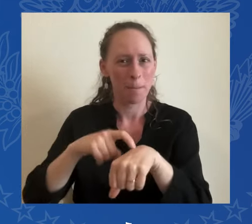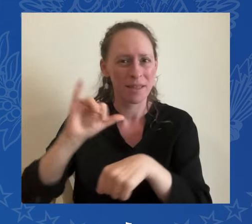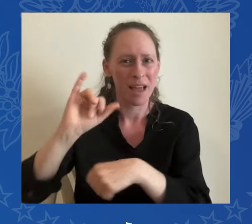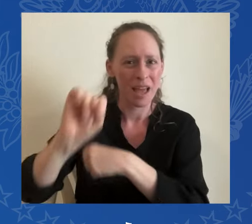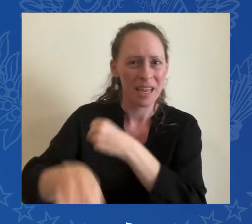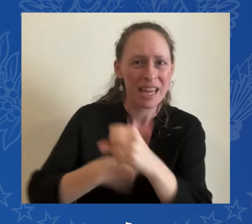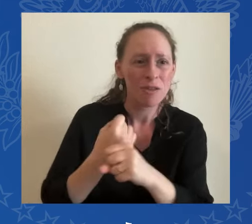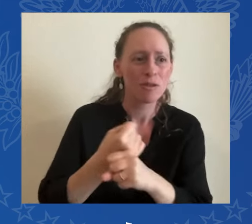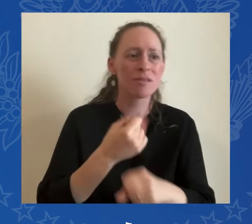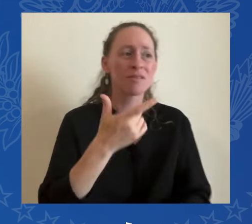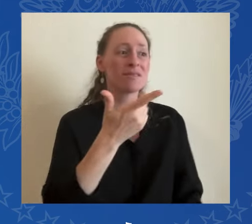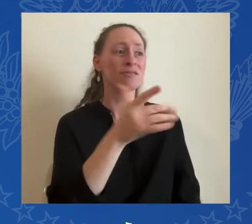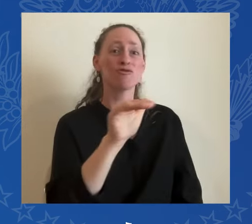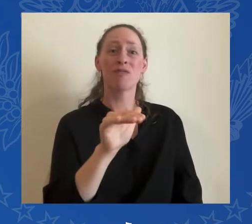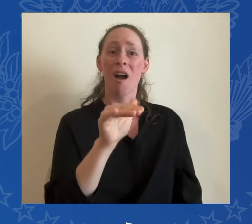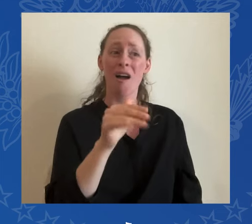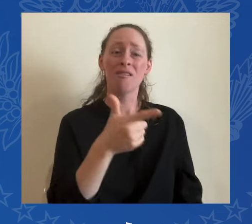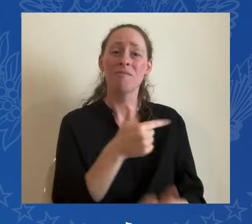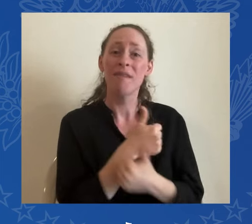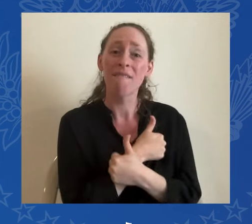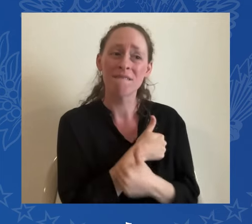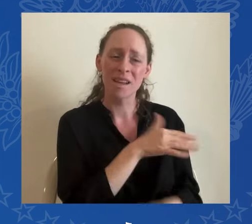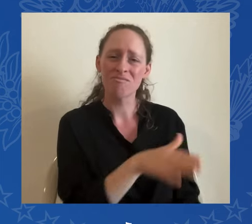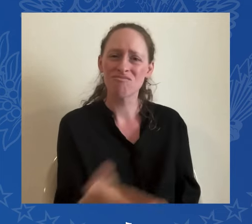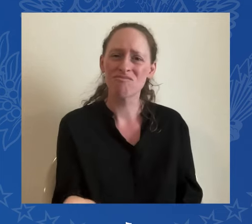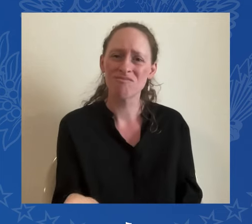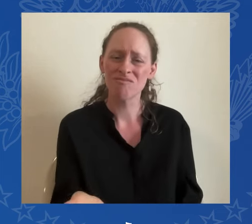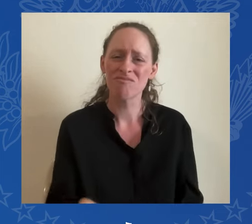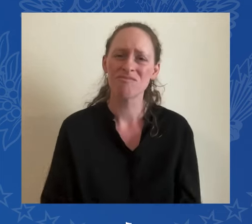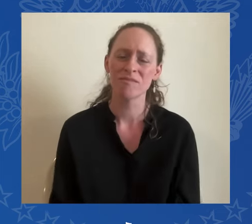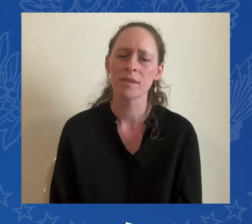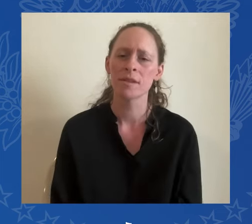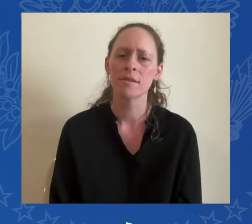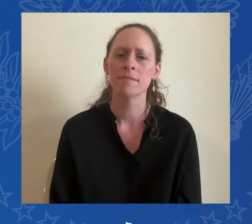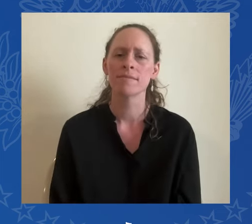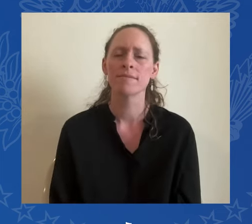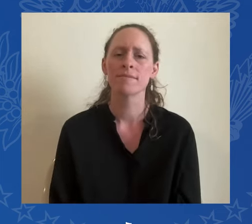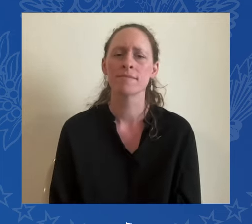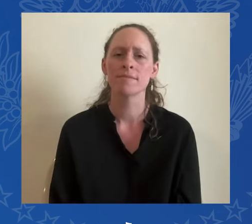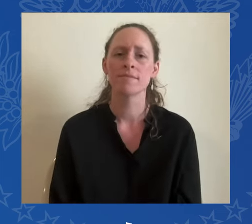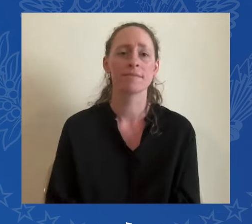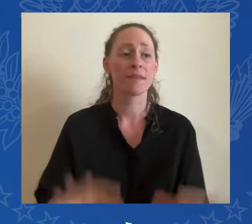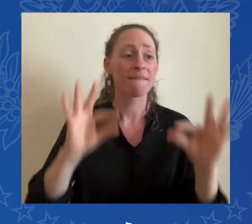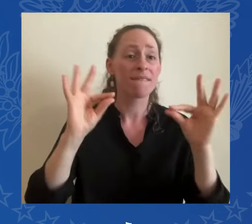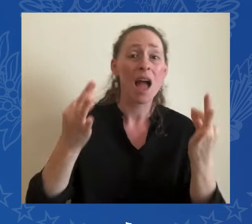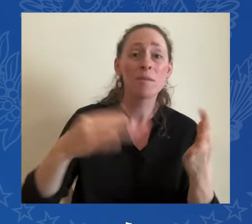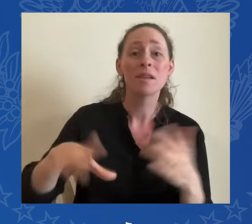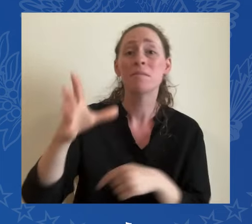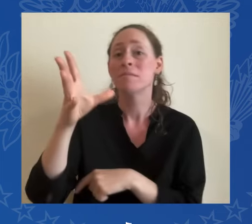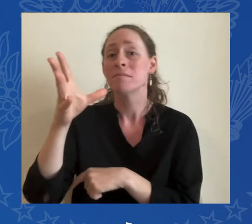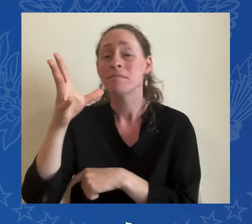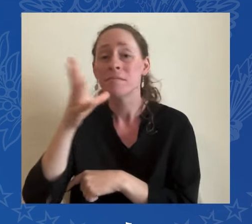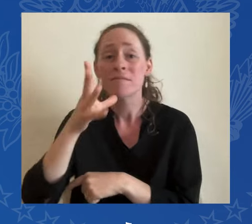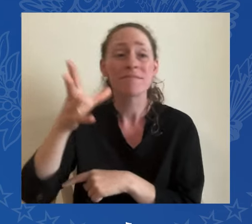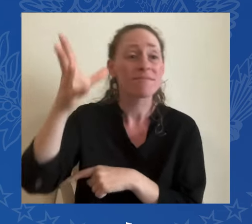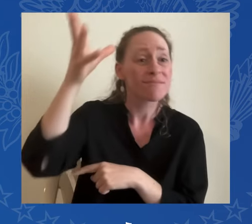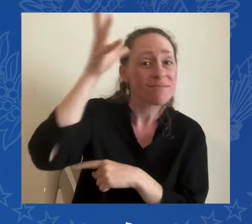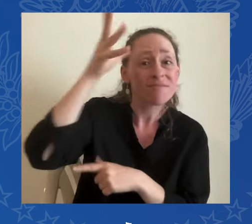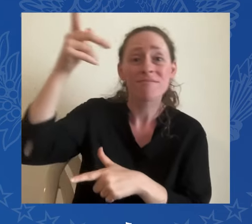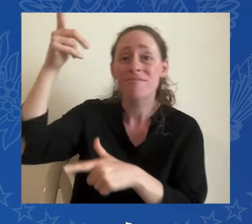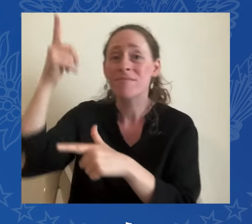one in Uvalde, to the moms, the dads, the brothers, the sisters, the